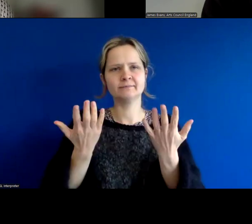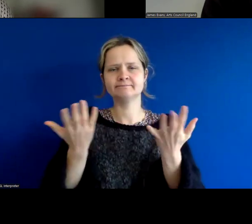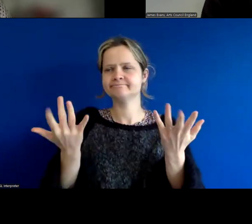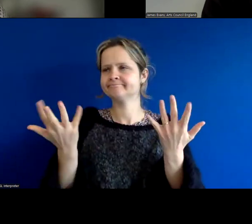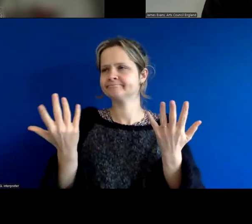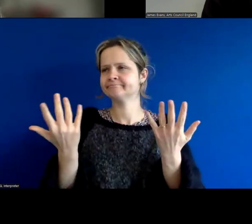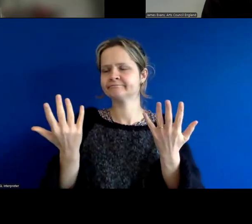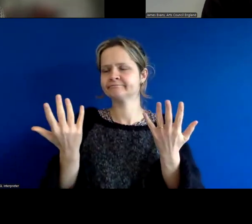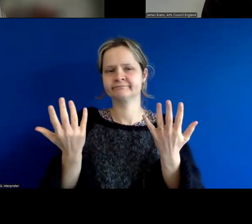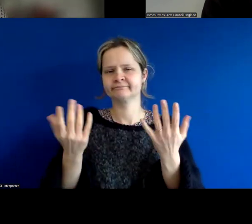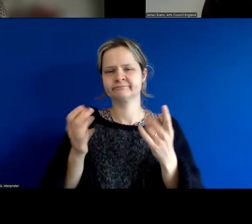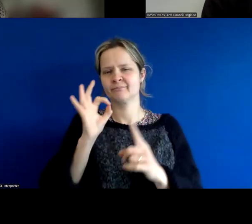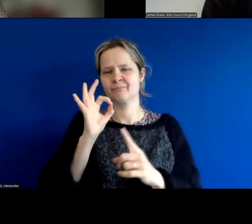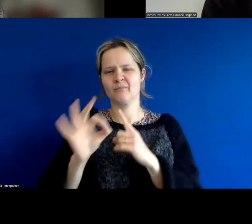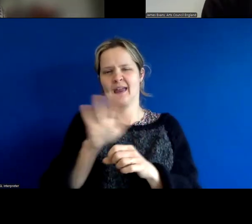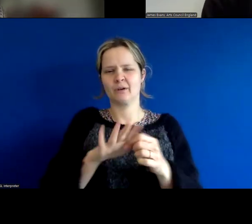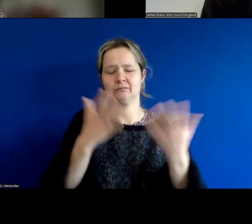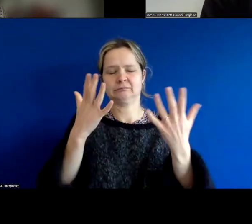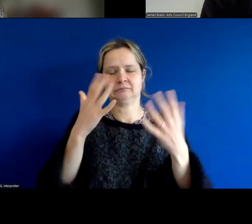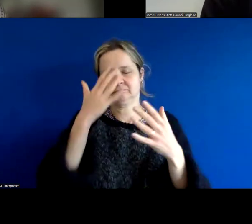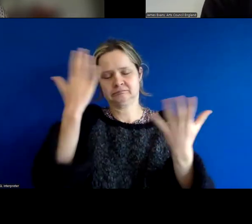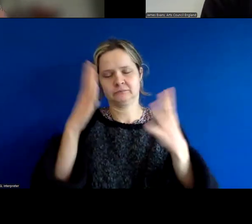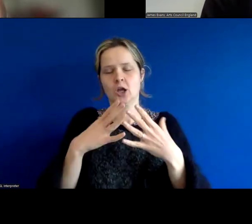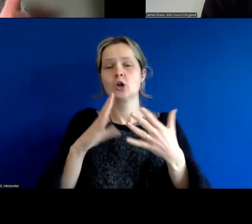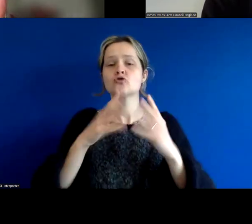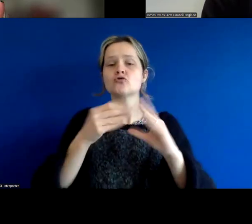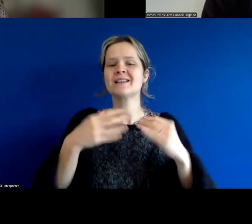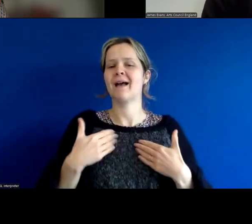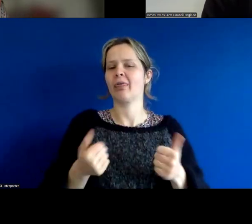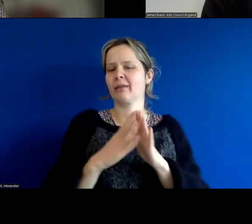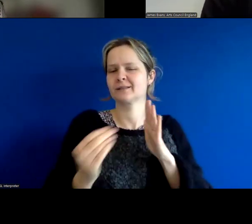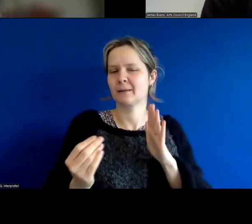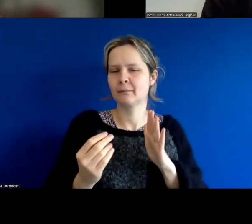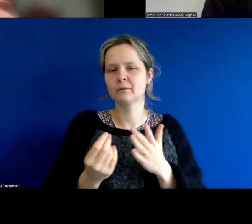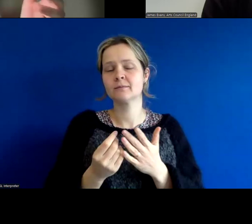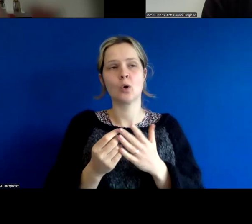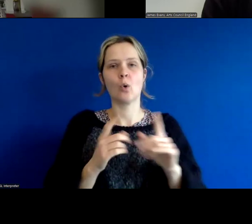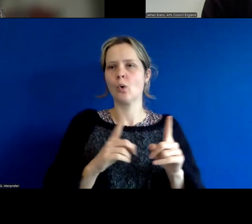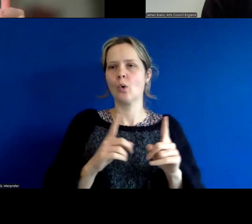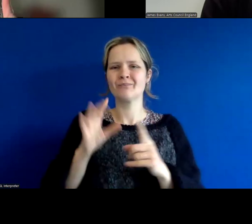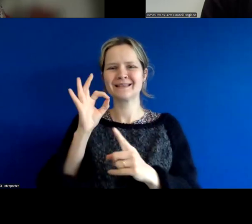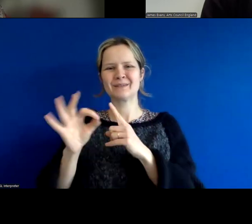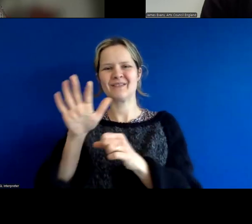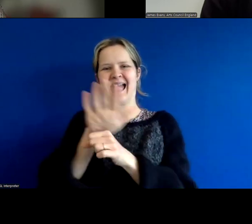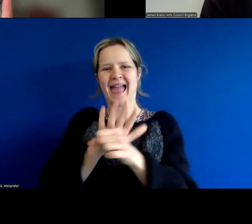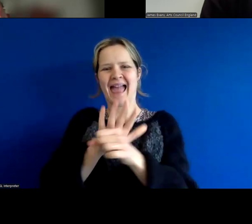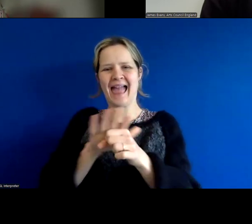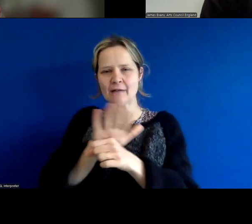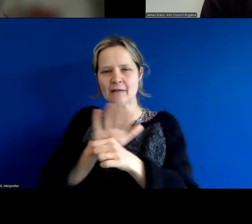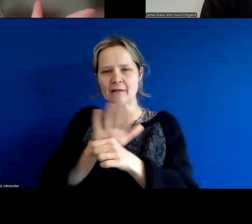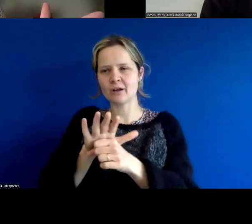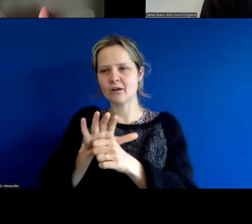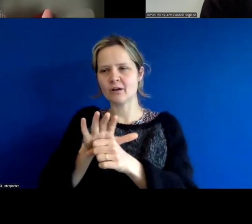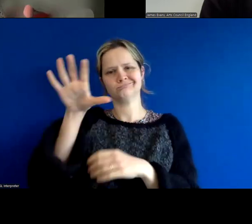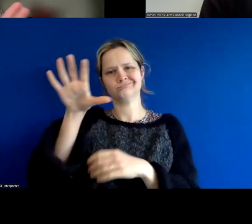particular data set. It might be around creative health, or it might be around different in a particular part of the country. And what we're interested in for the start was, well,